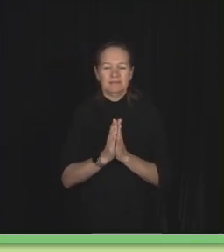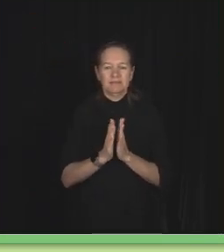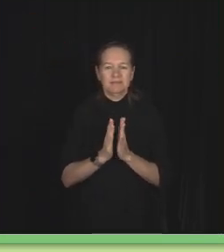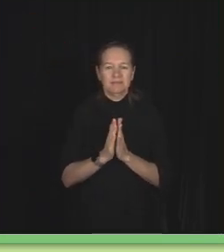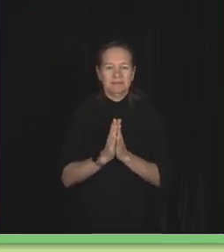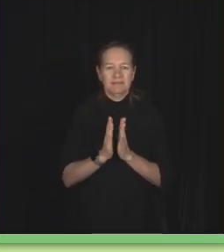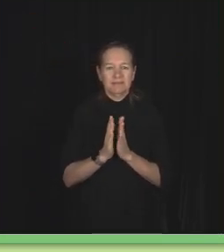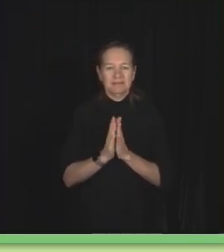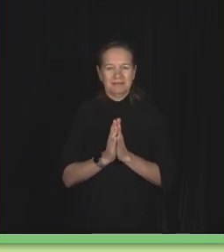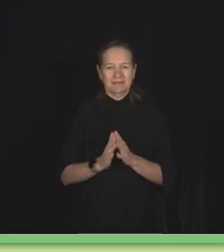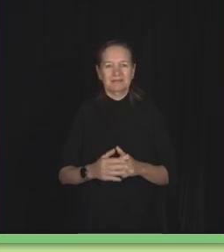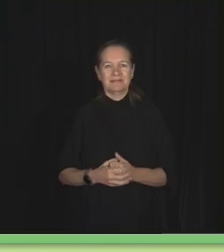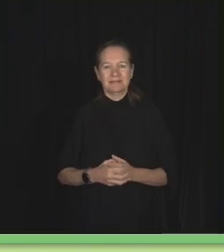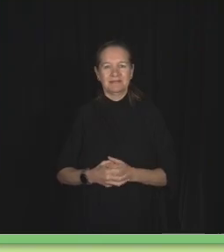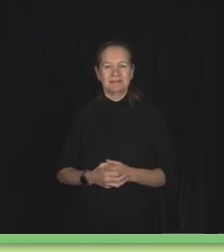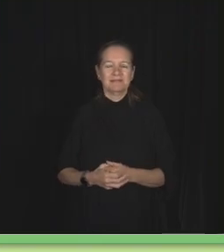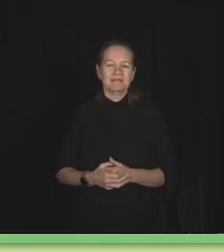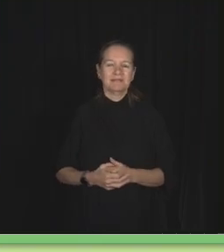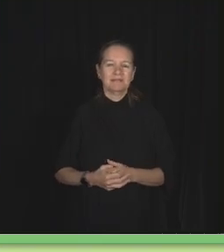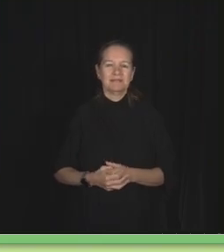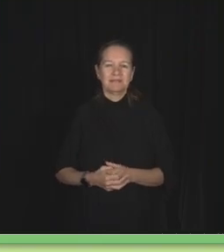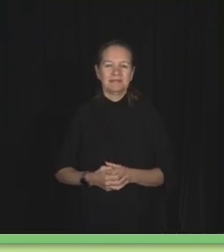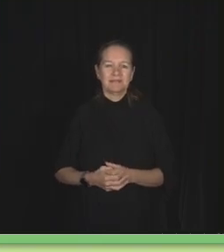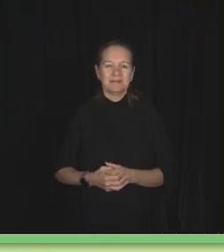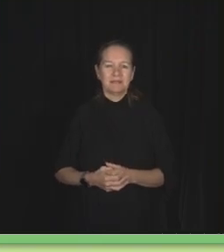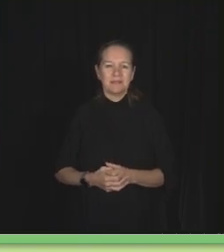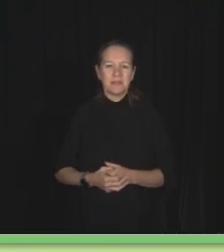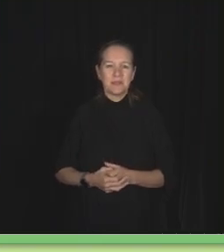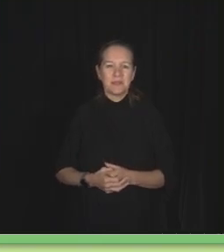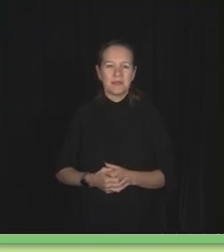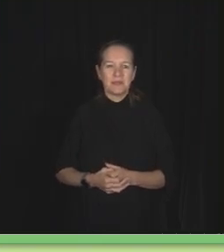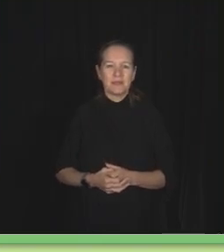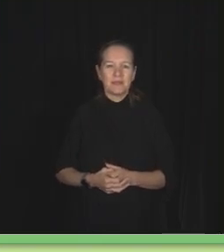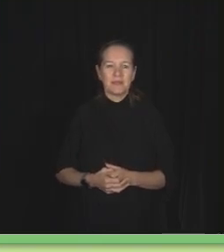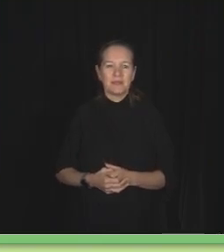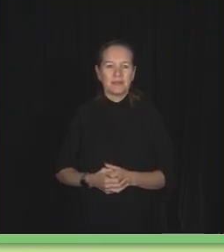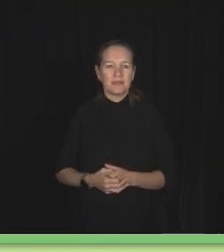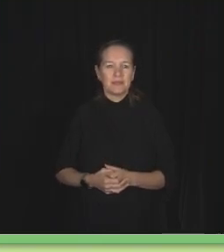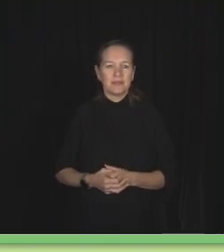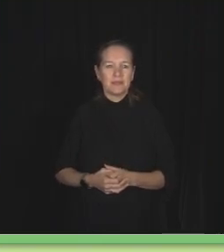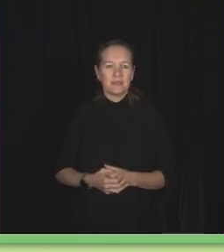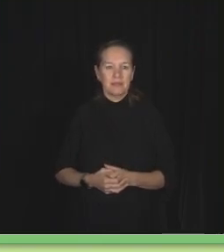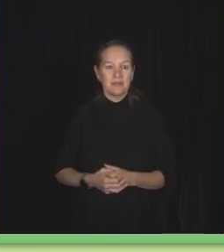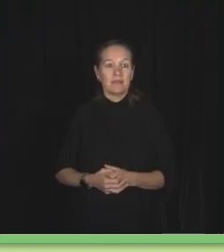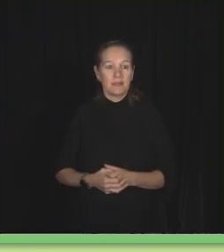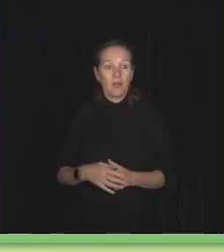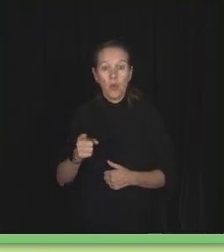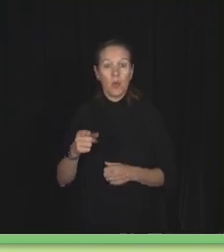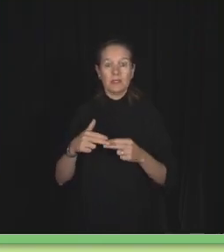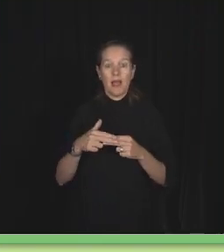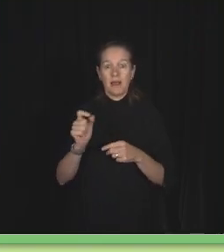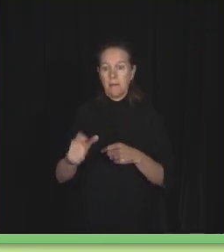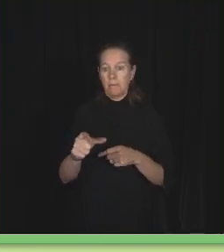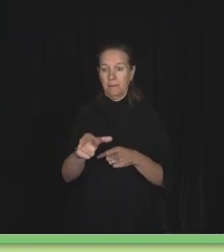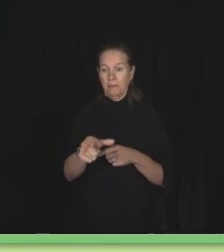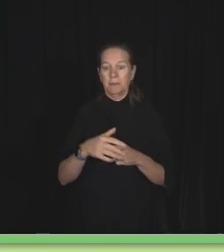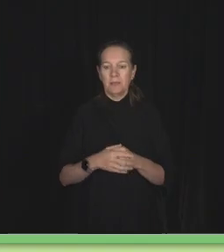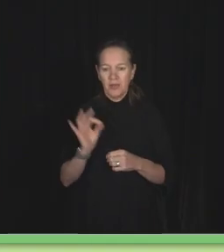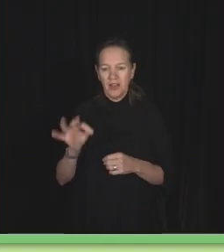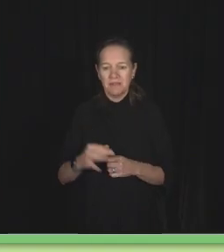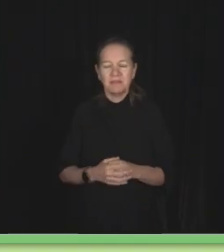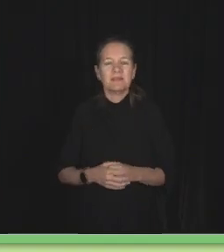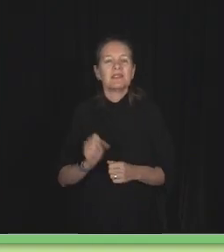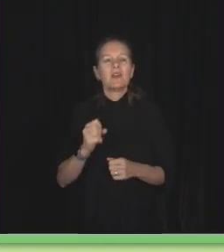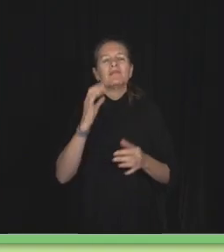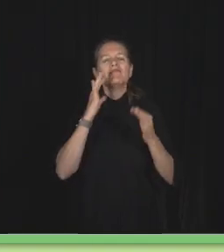Thank you. Great job, Amir. Well, I guess the slide's up there. So,